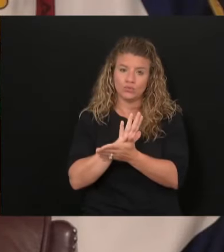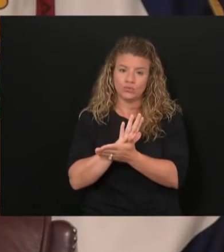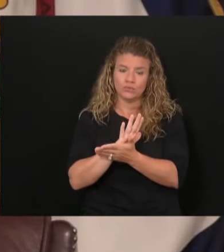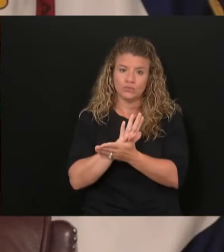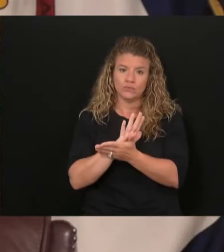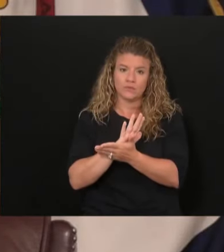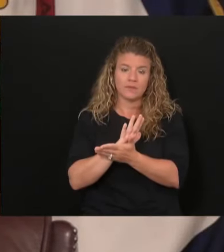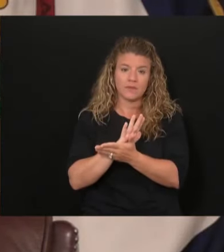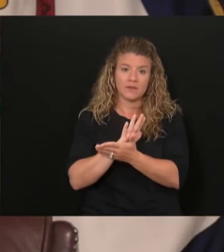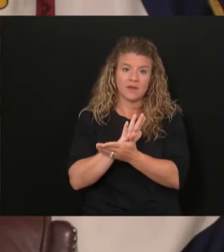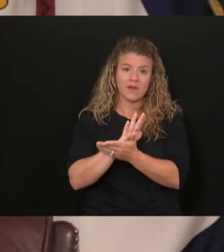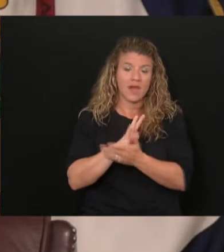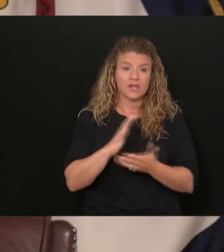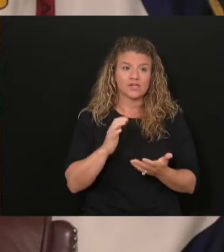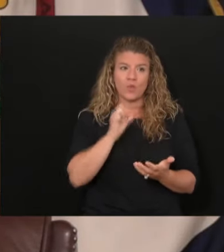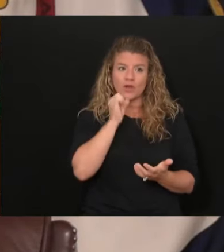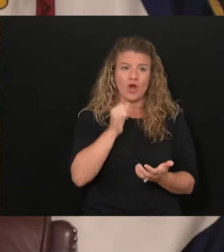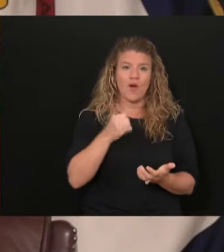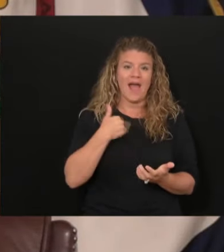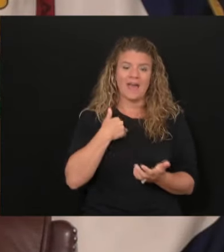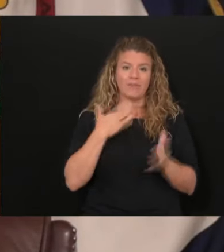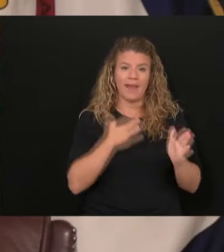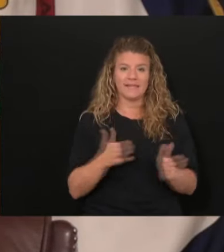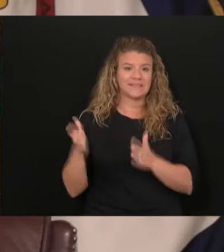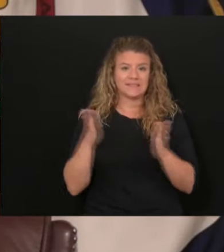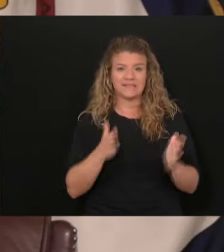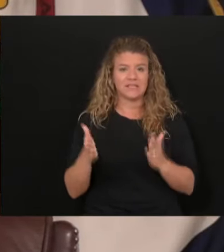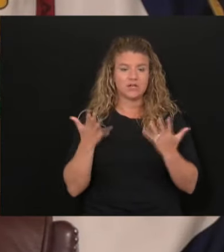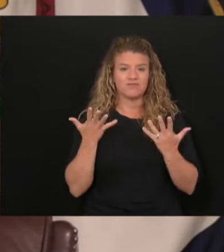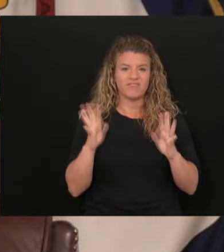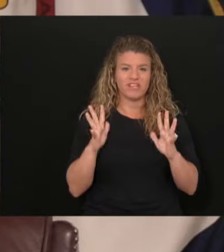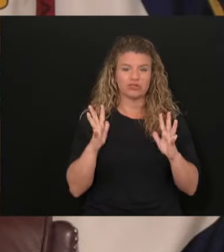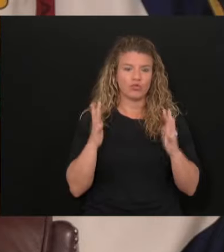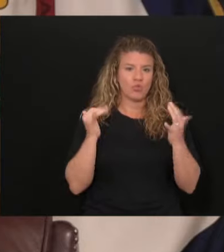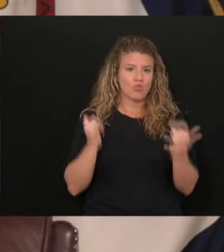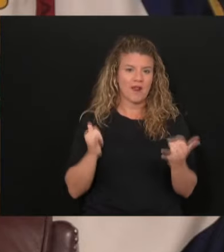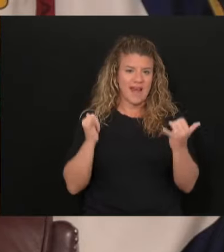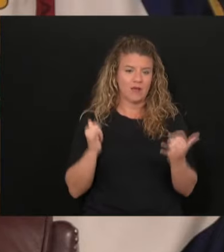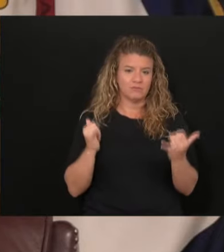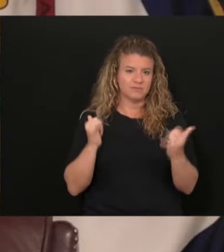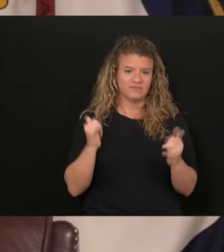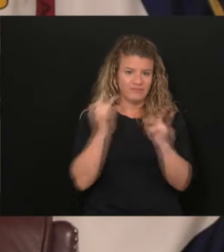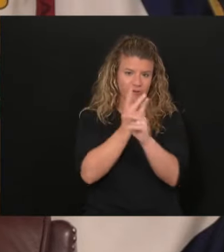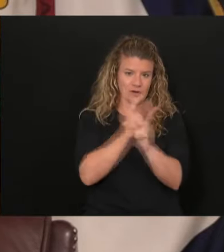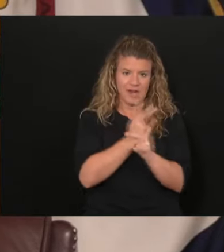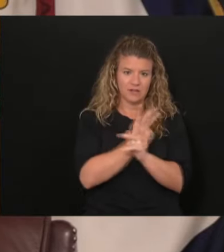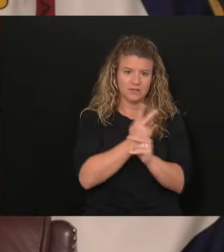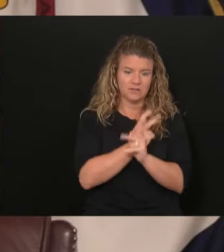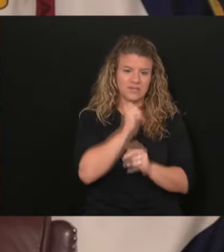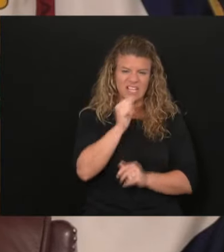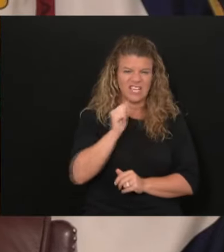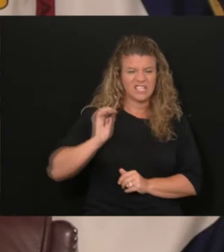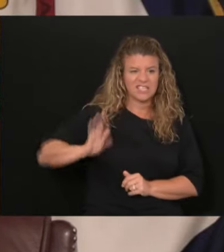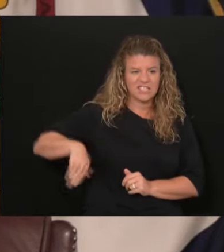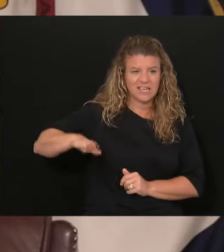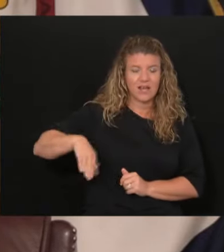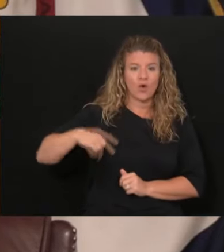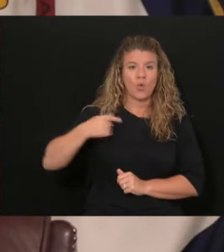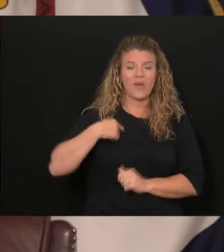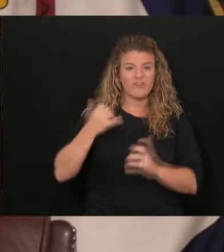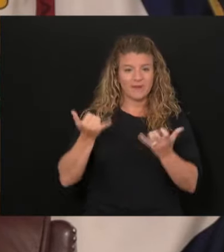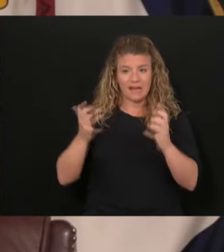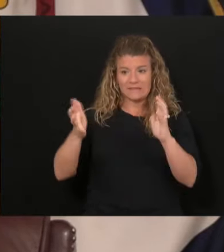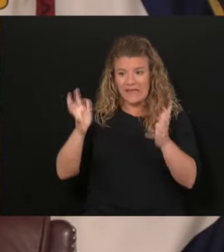so we don't have those plans, you know, completely put together at this time. And we've been dealing